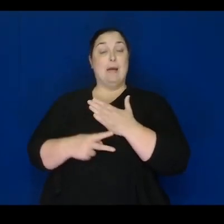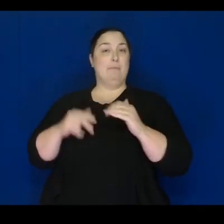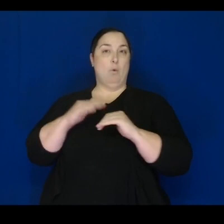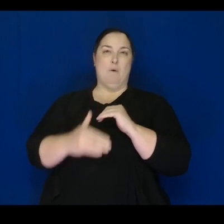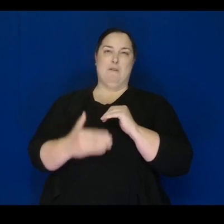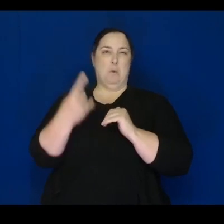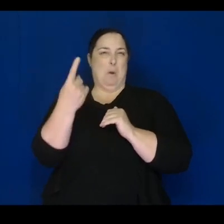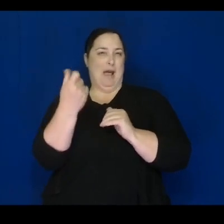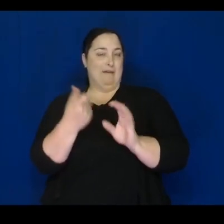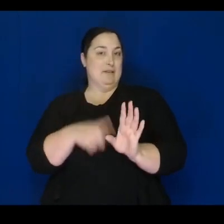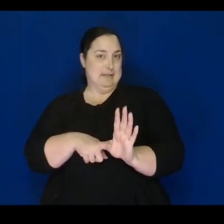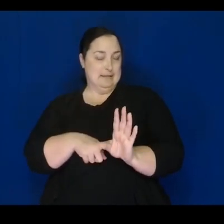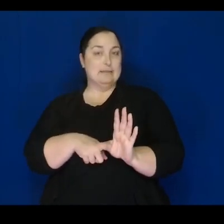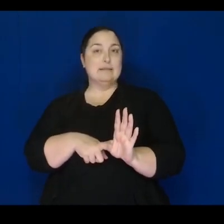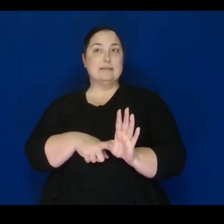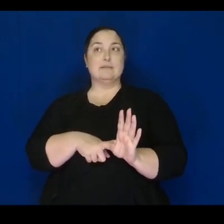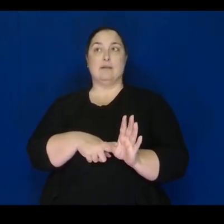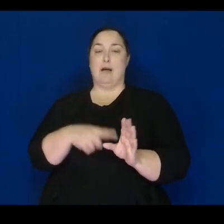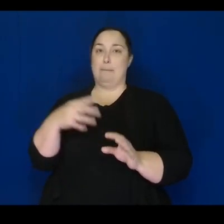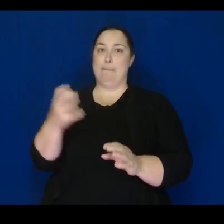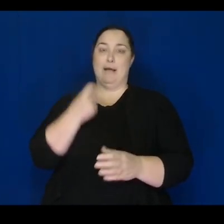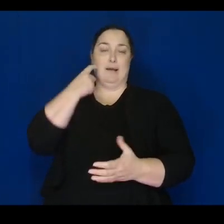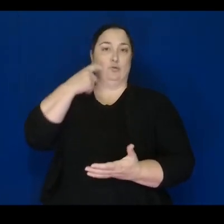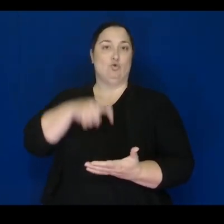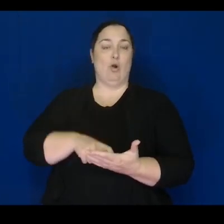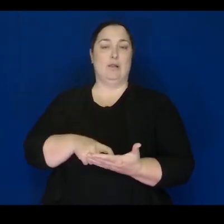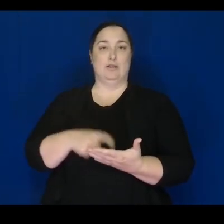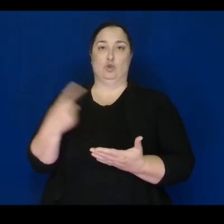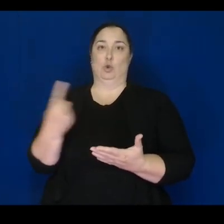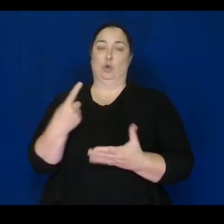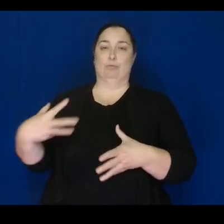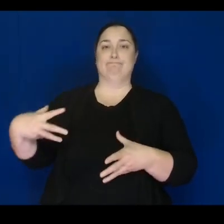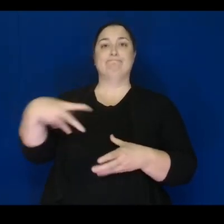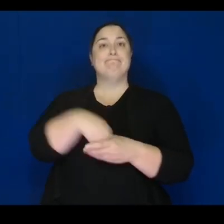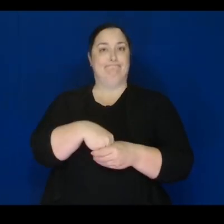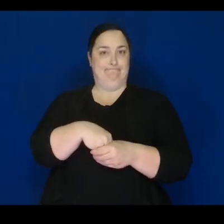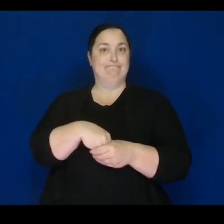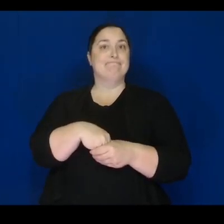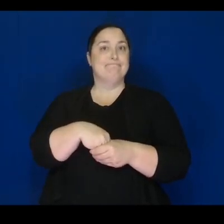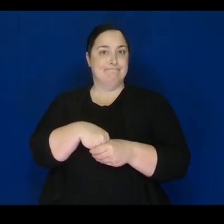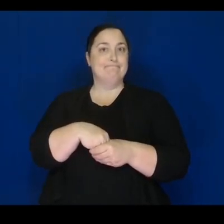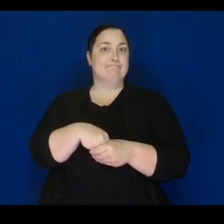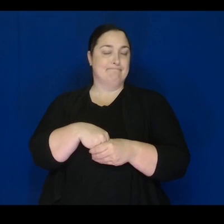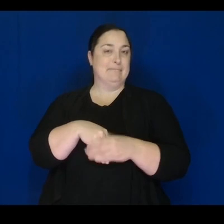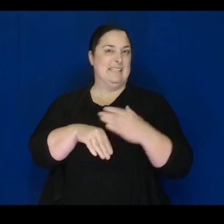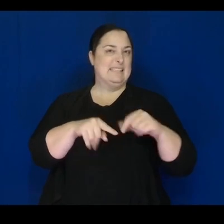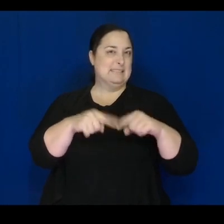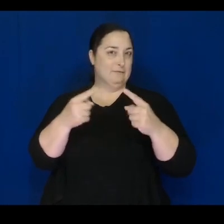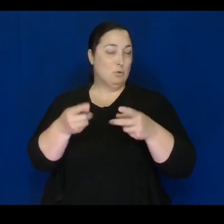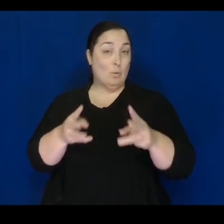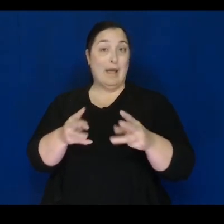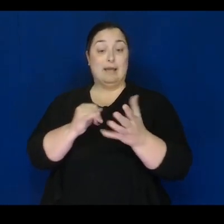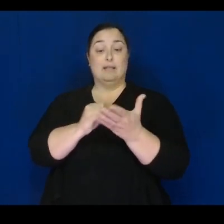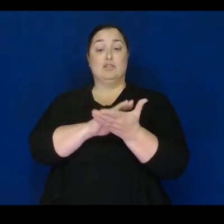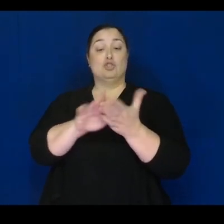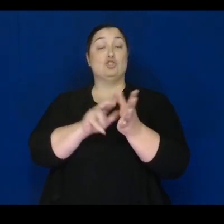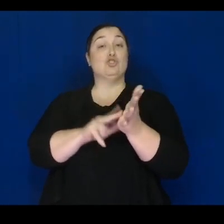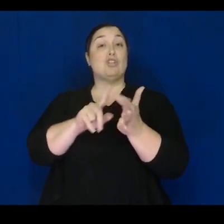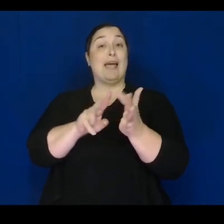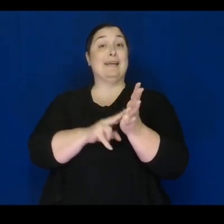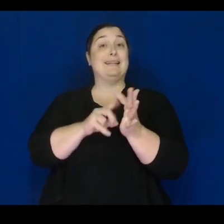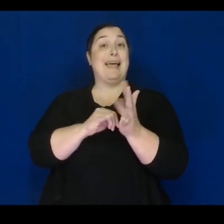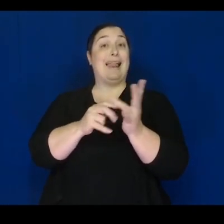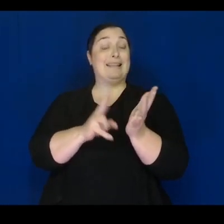half, I really have to acknowledge those who have contributed in various ways, such as Shane Nelson, who was a